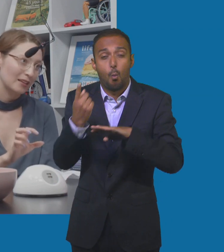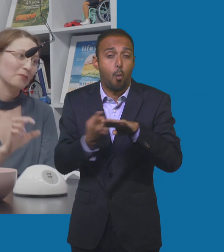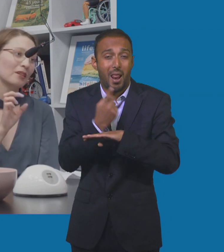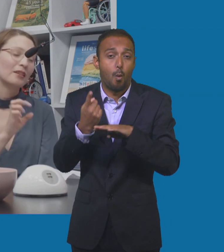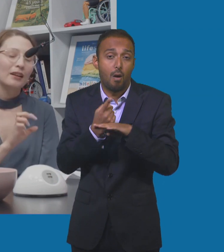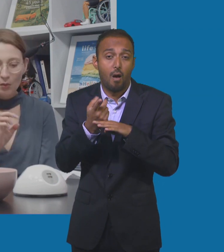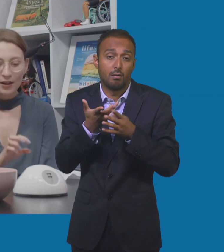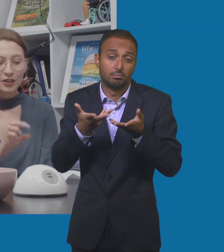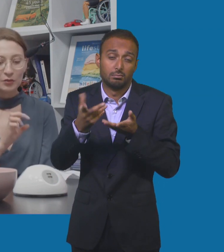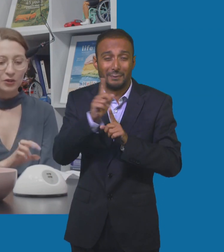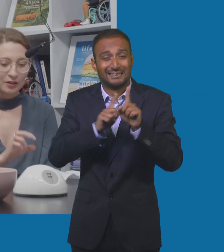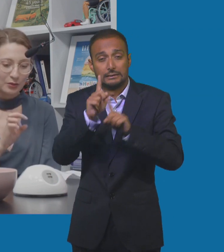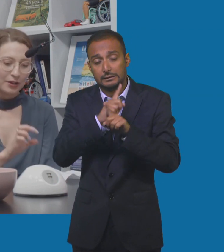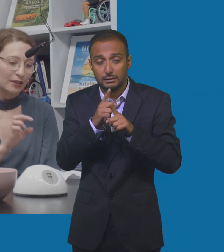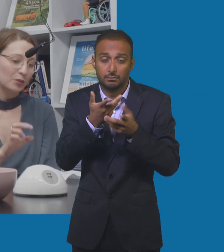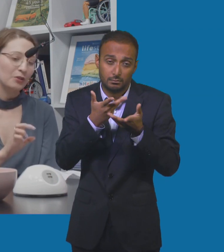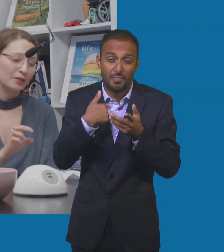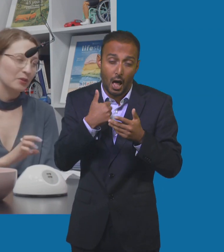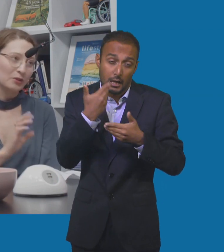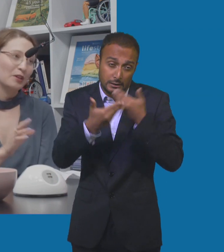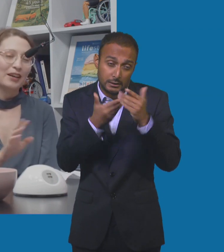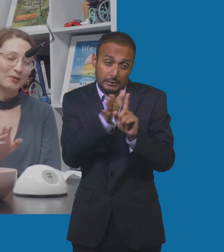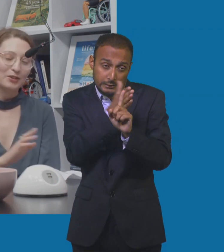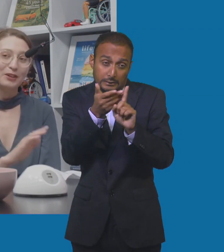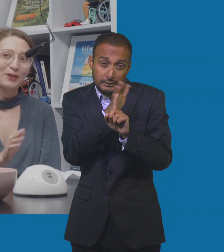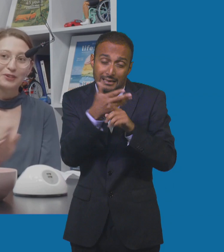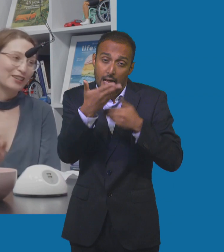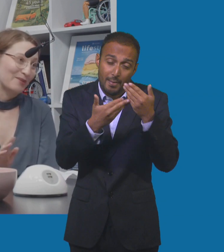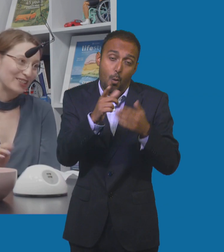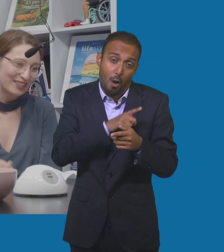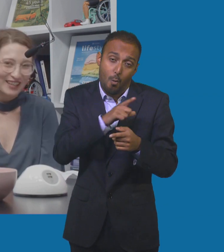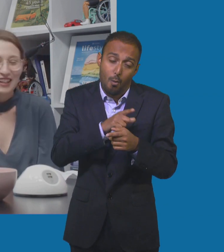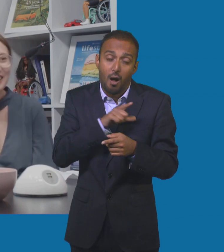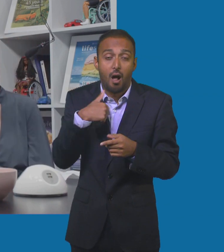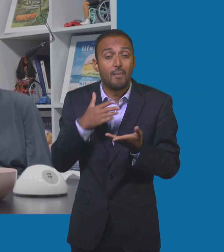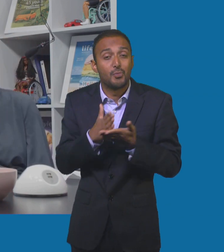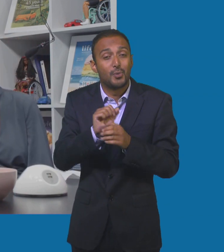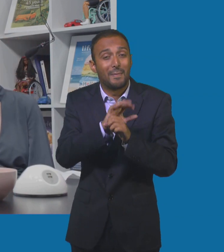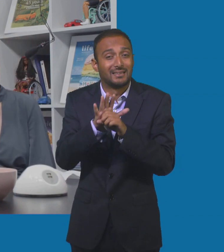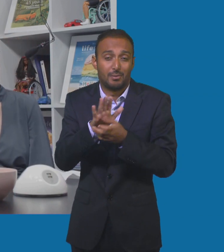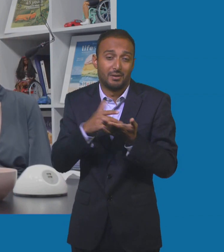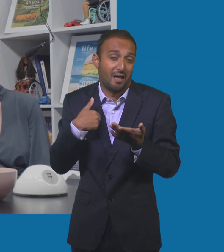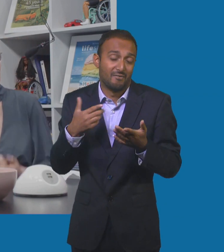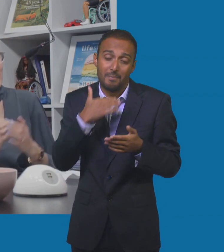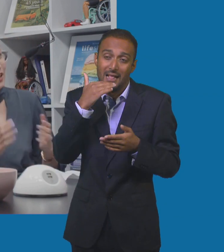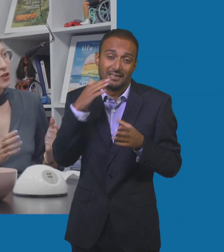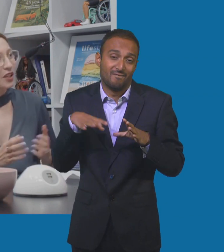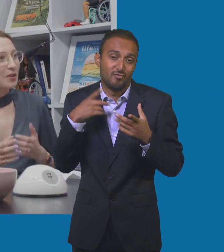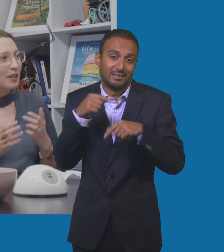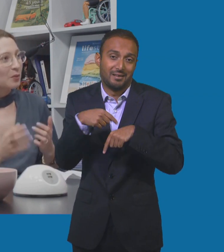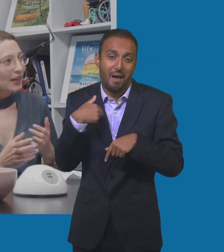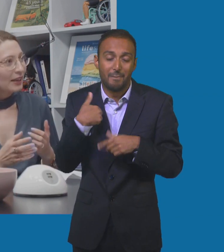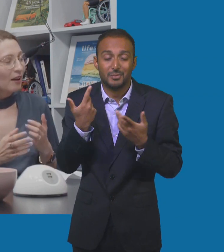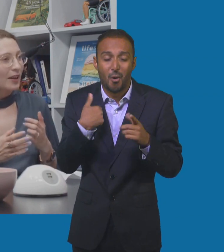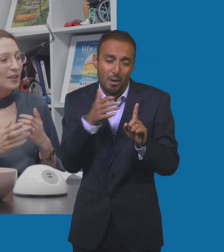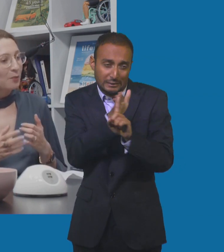the case to them why they should be interested in this, why they should be doing this. This was during the pandemic, so I had a lot of free time. And it was